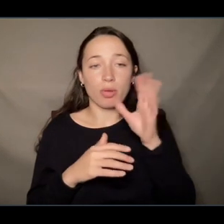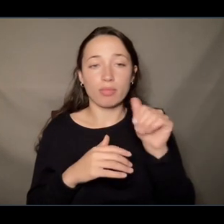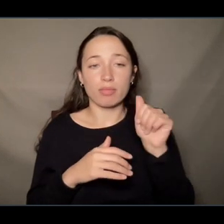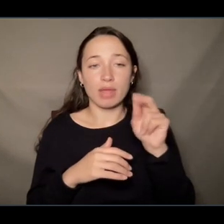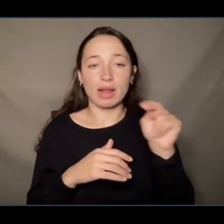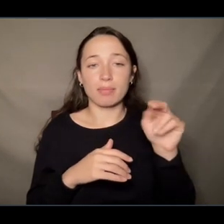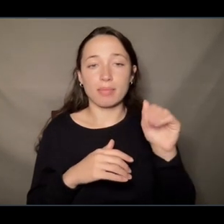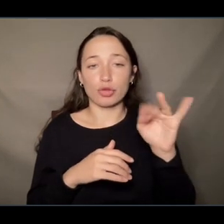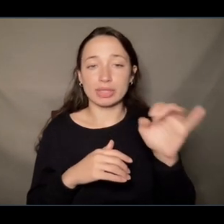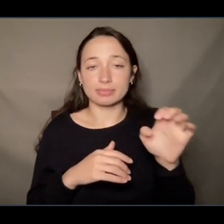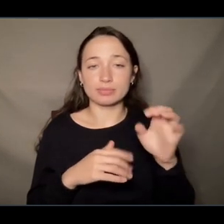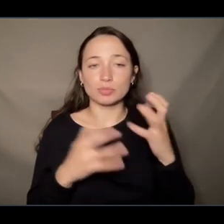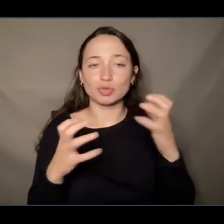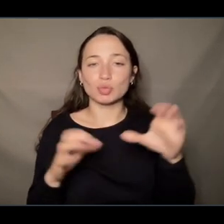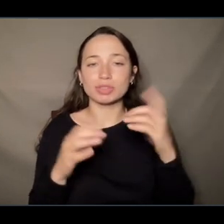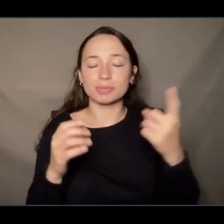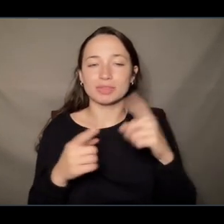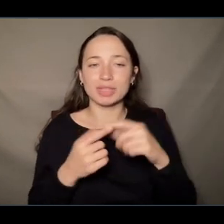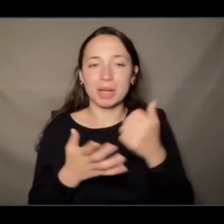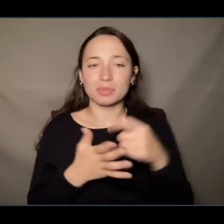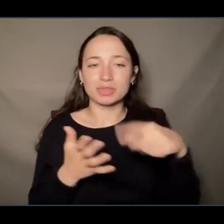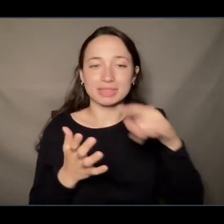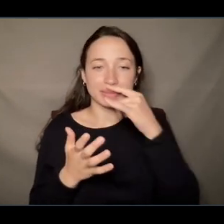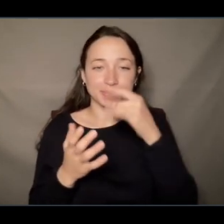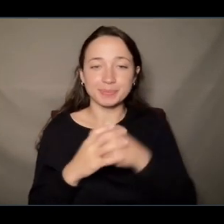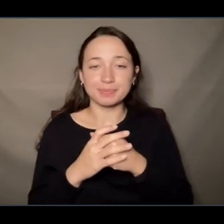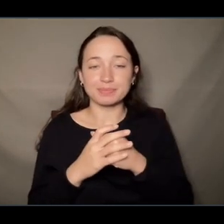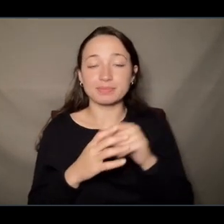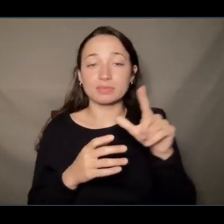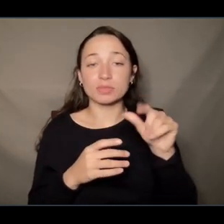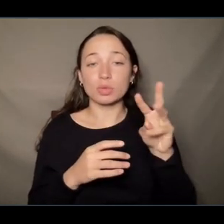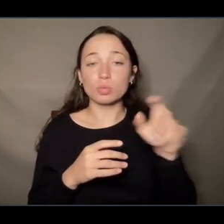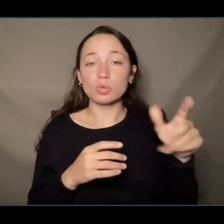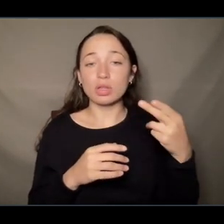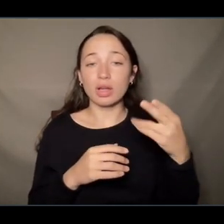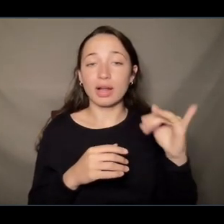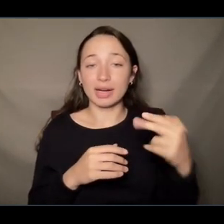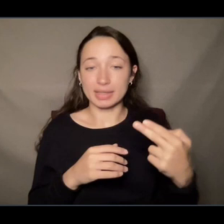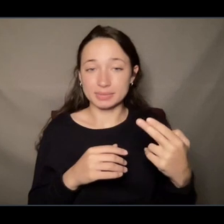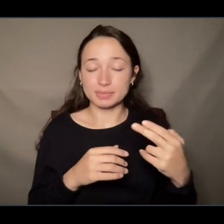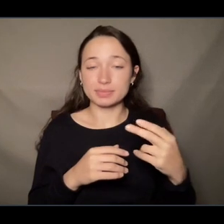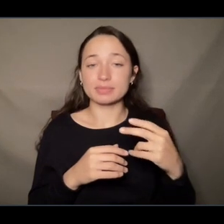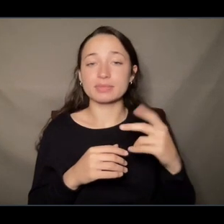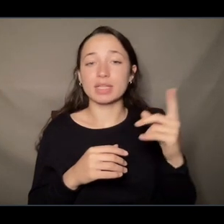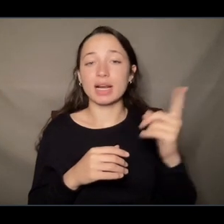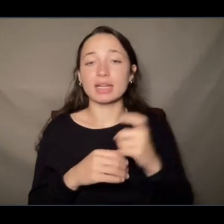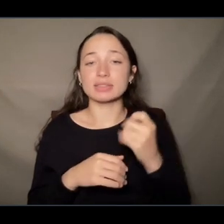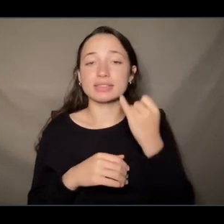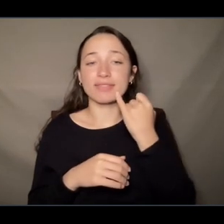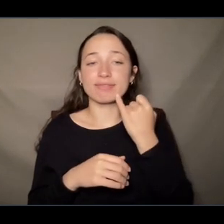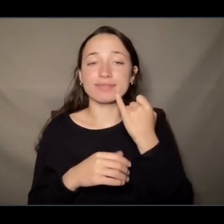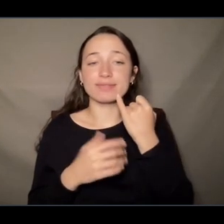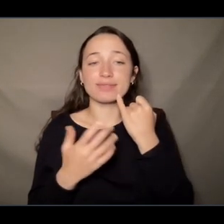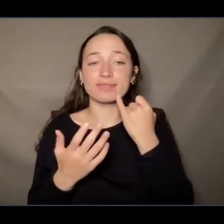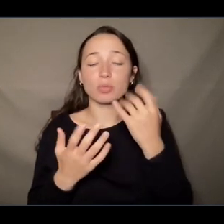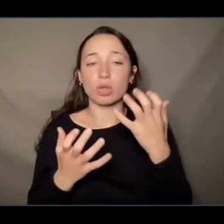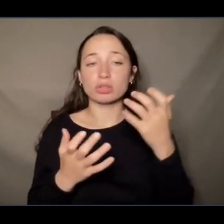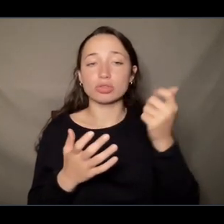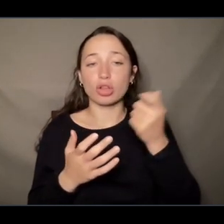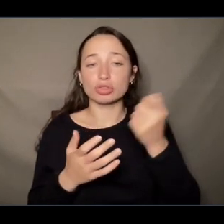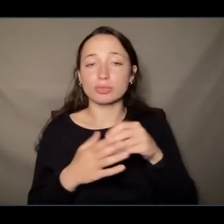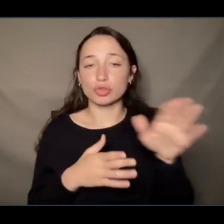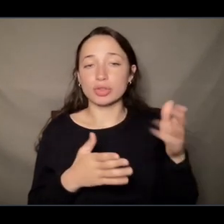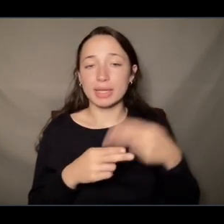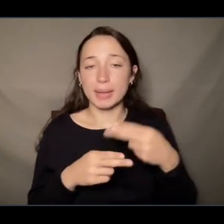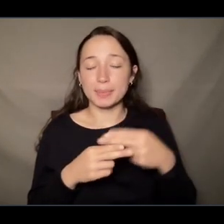Anne-Marie, wanted to do something to help those kids, and Lowell High had asked if we wanted a scholarship